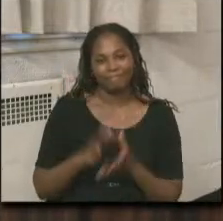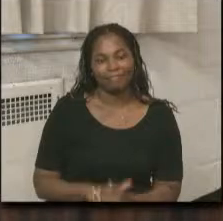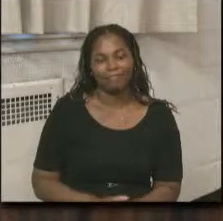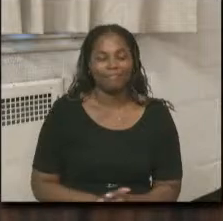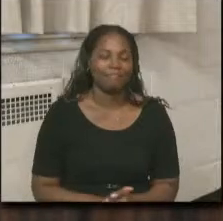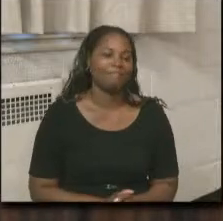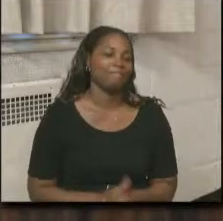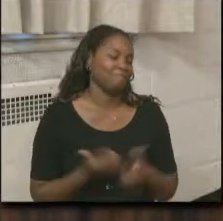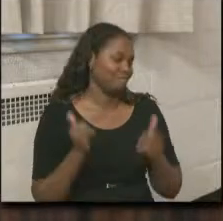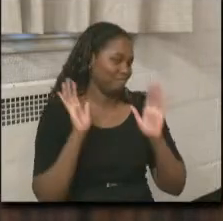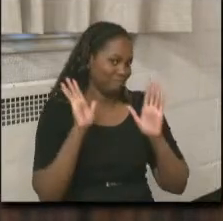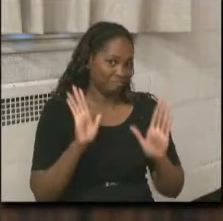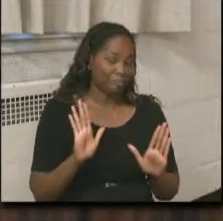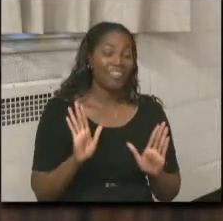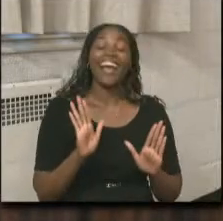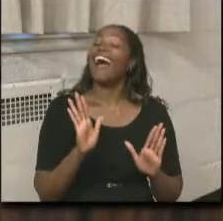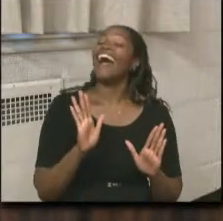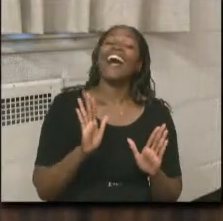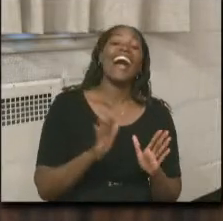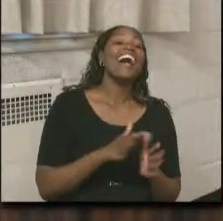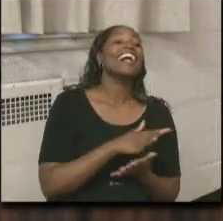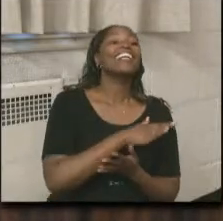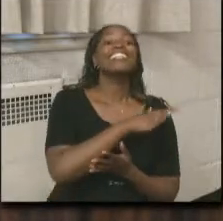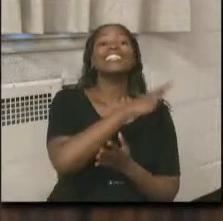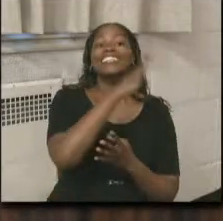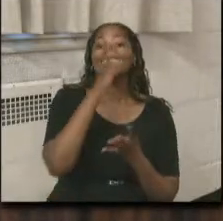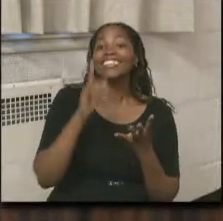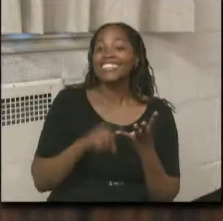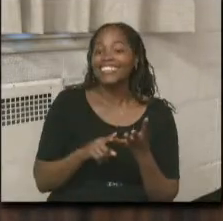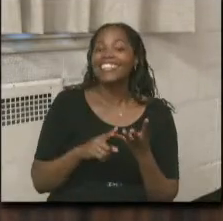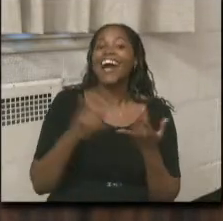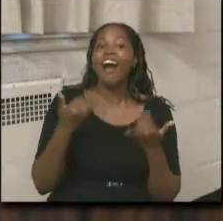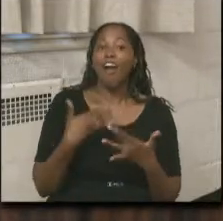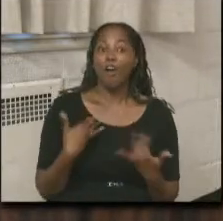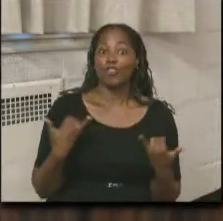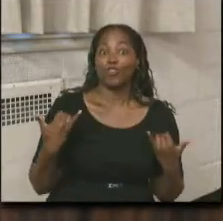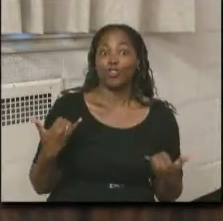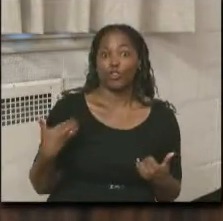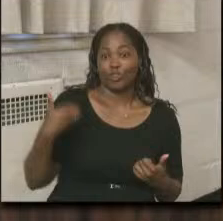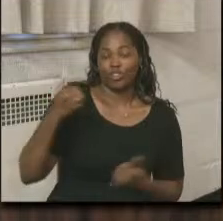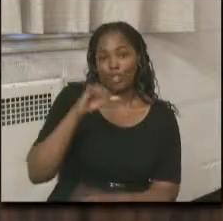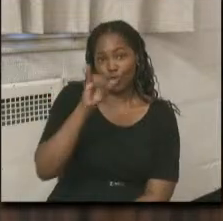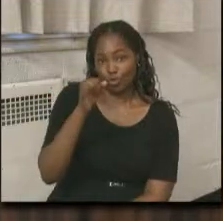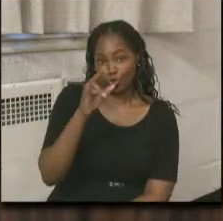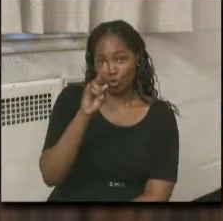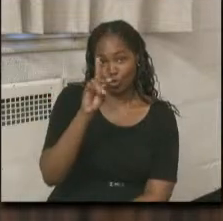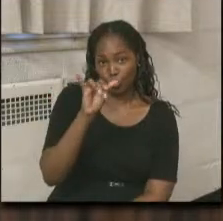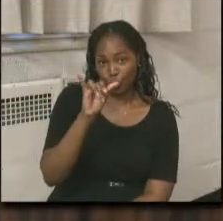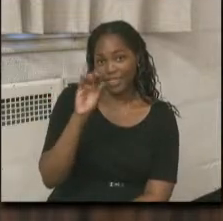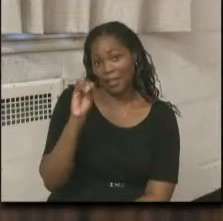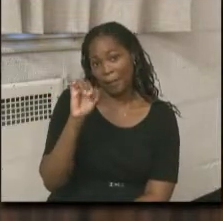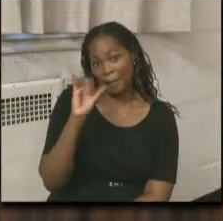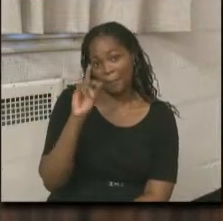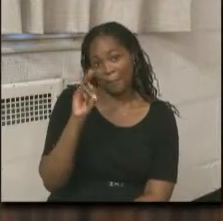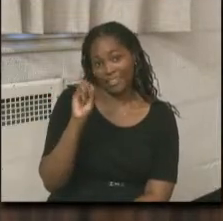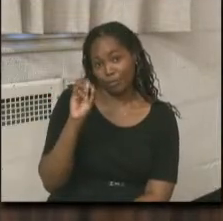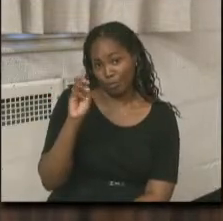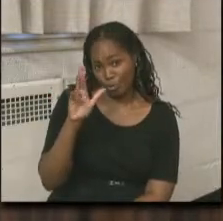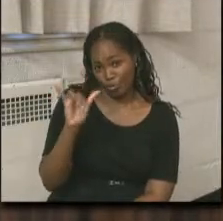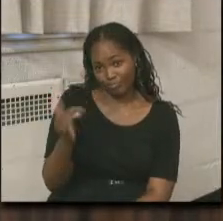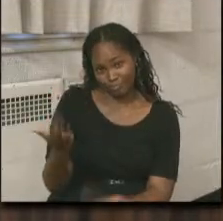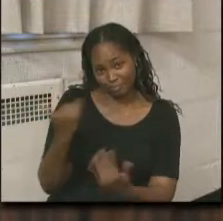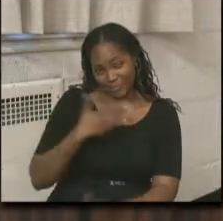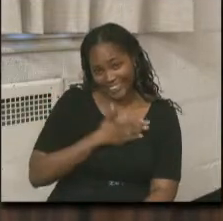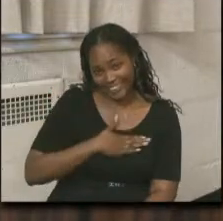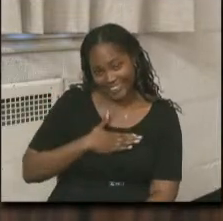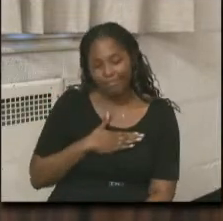Excellent, excellent. And then let's have our current chair, Judy Mickens Murray, please.